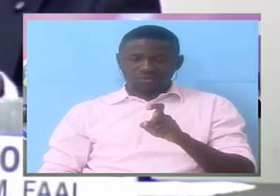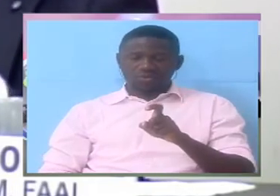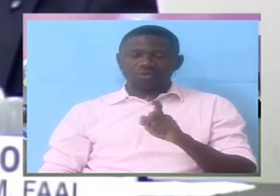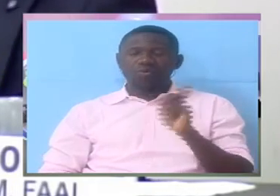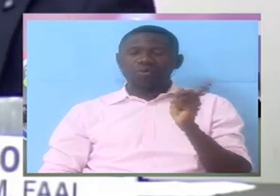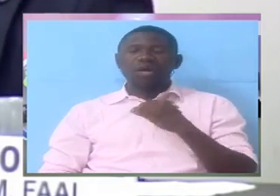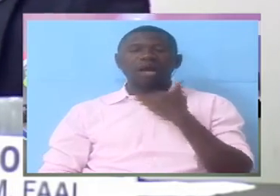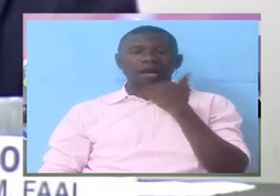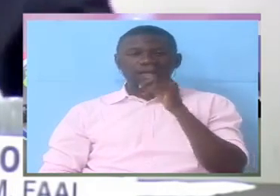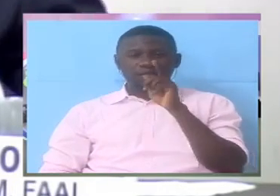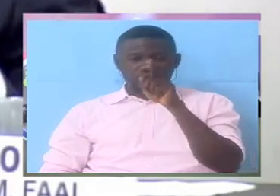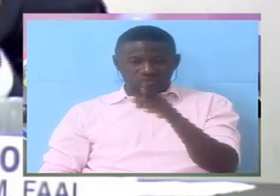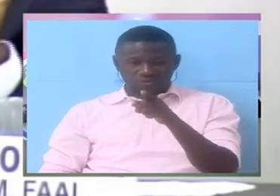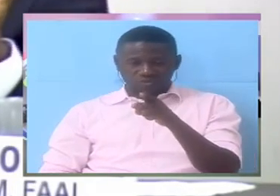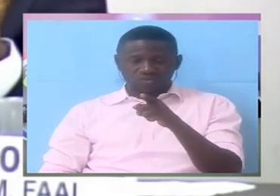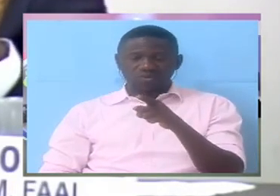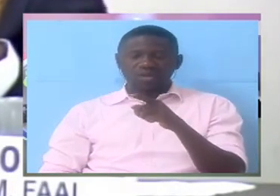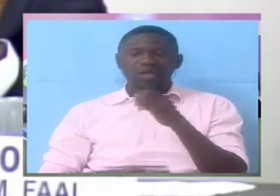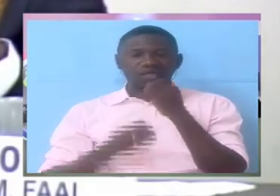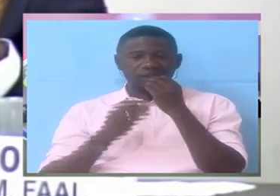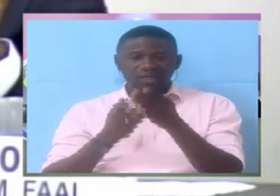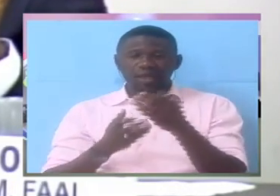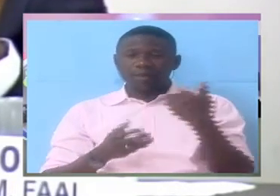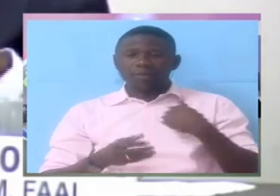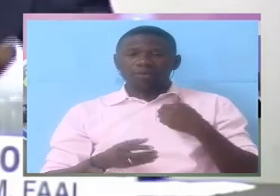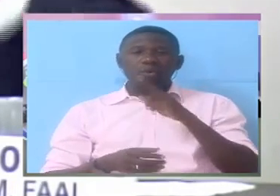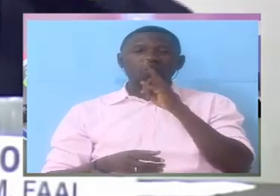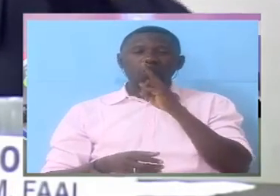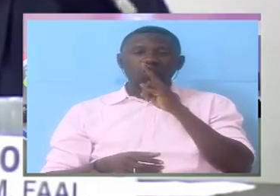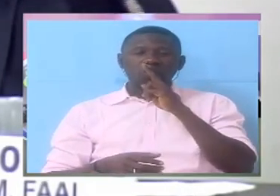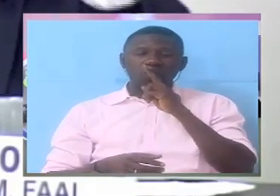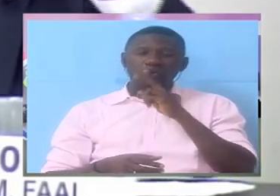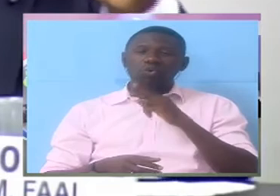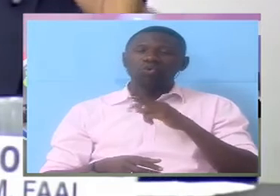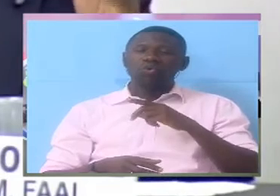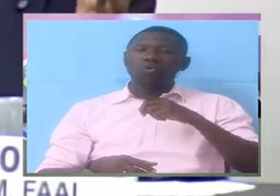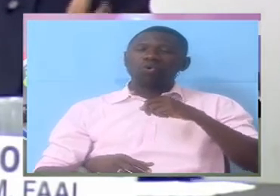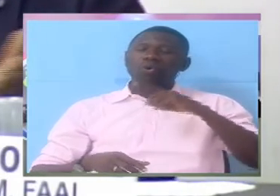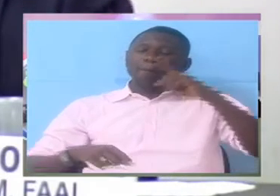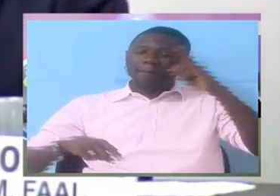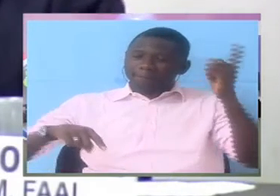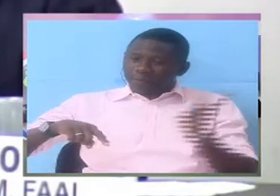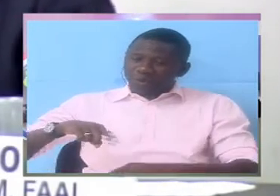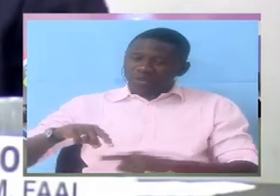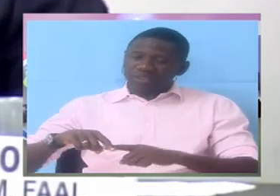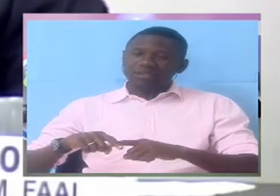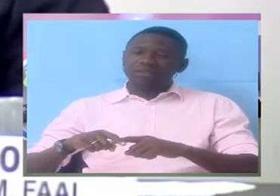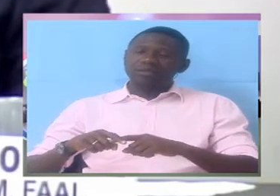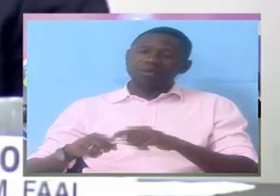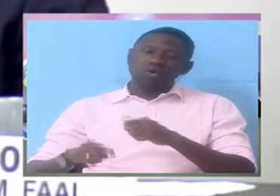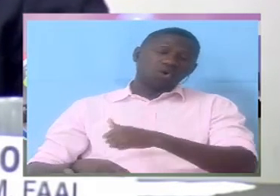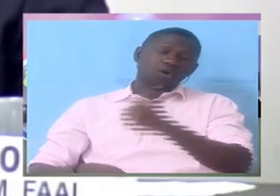those who discipline others, should they also be